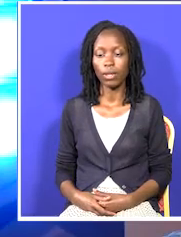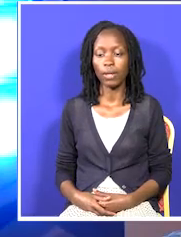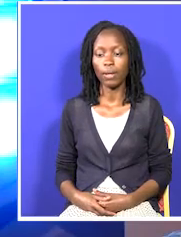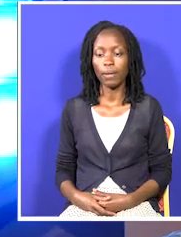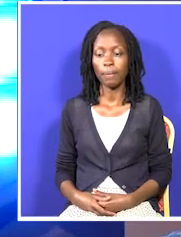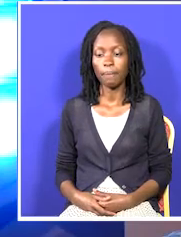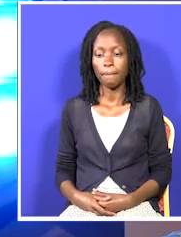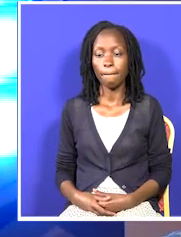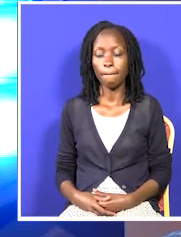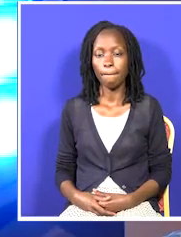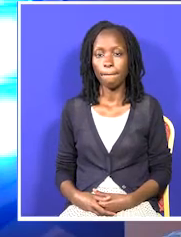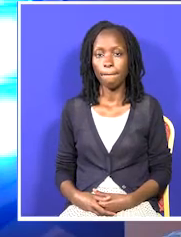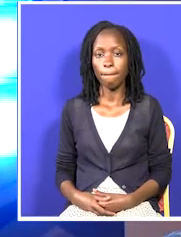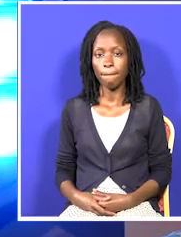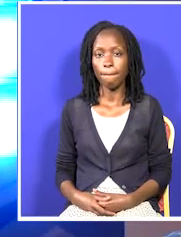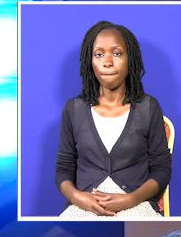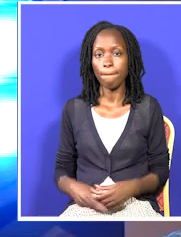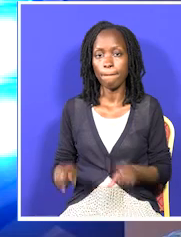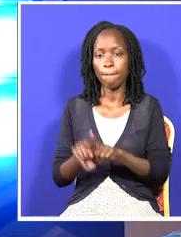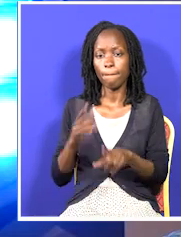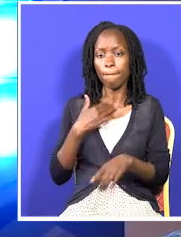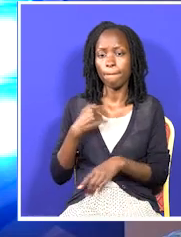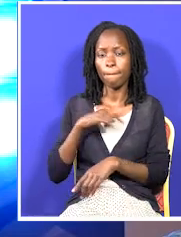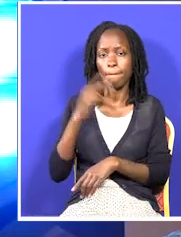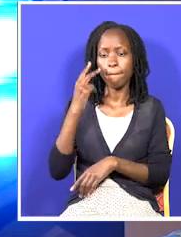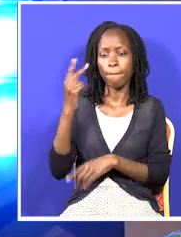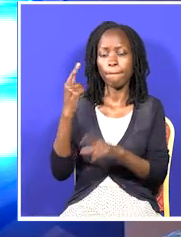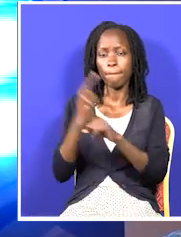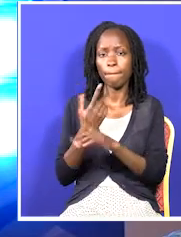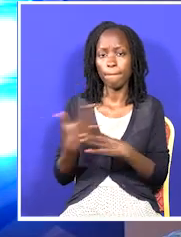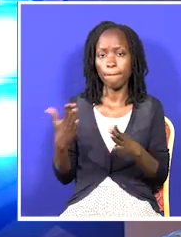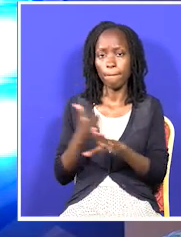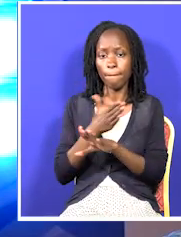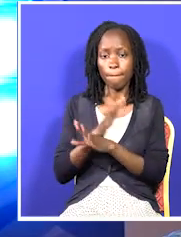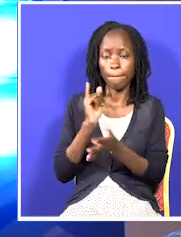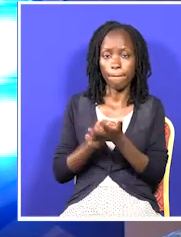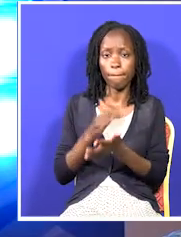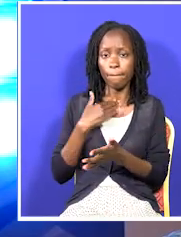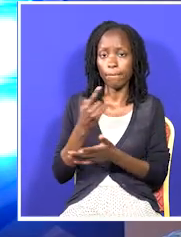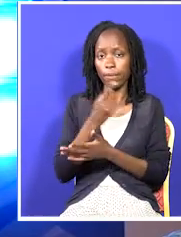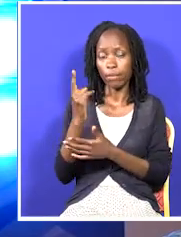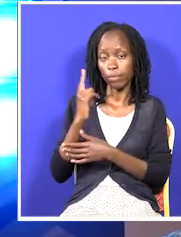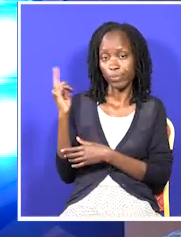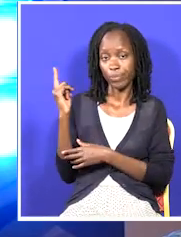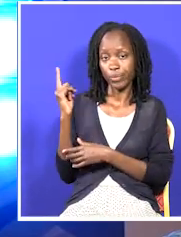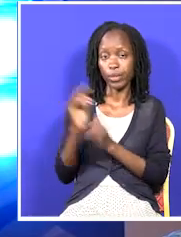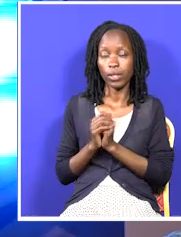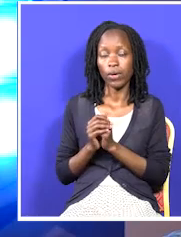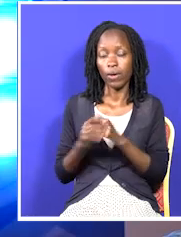I would like us to look at a few things. But before that, I want you to look at